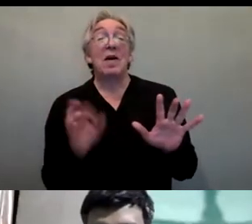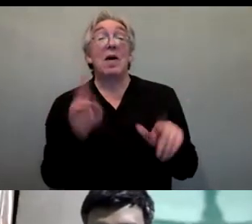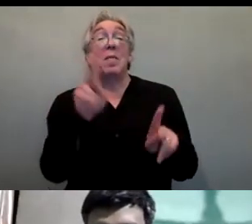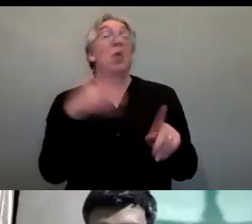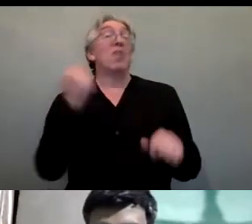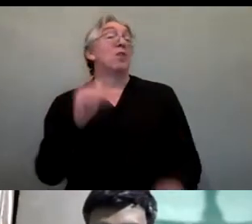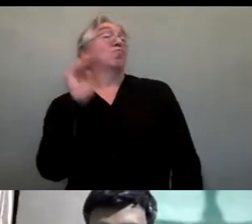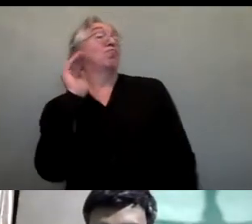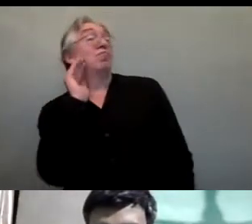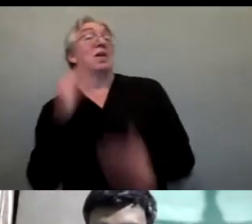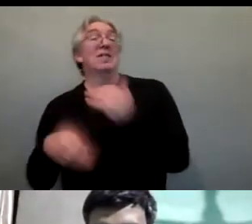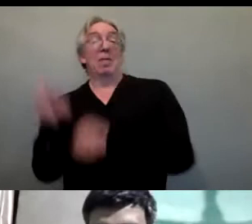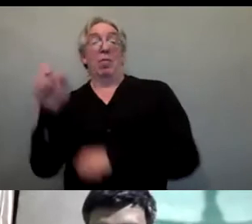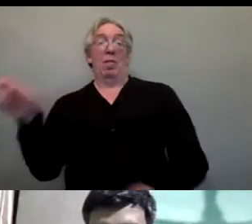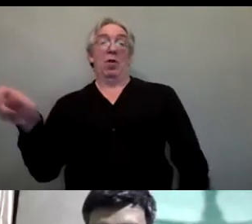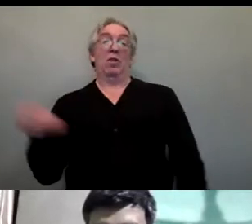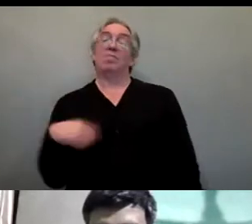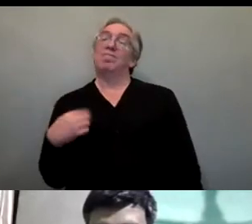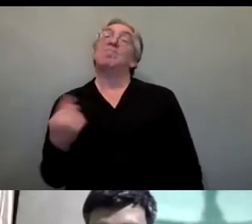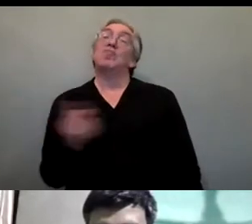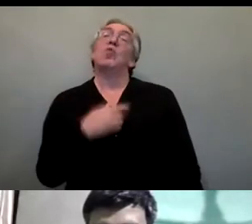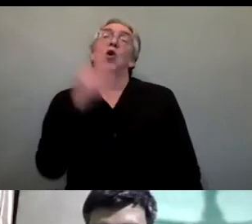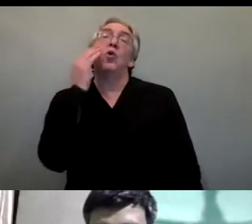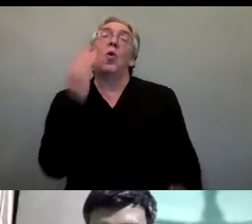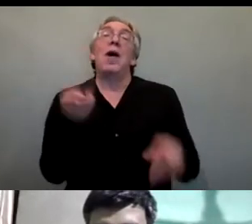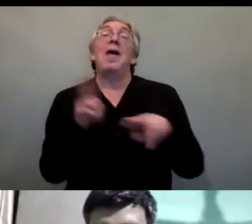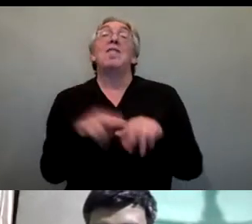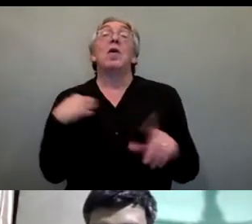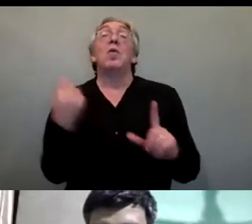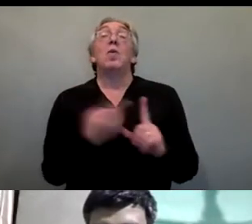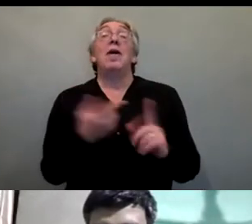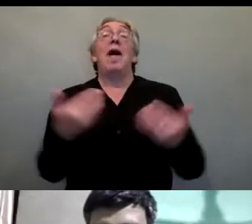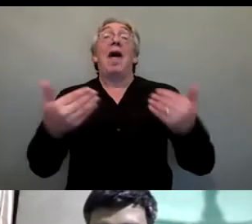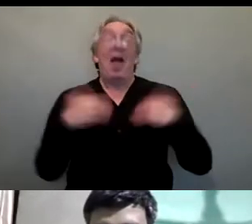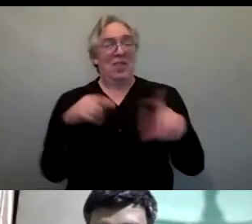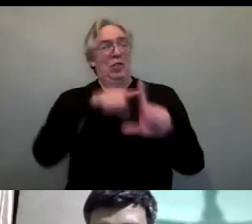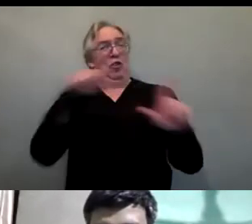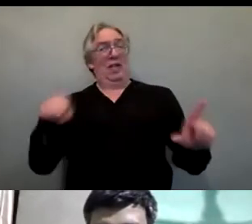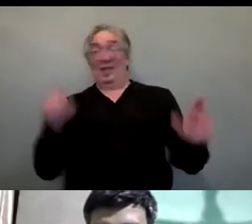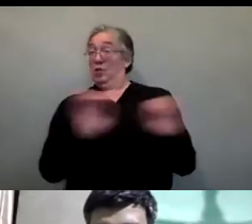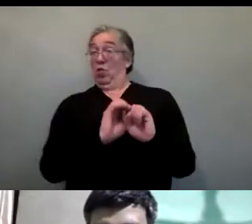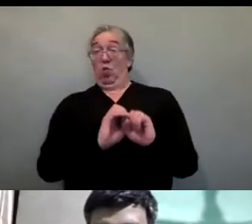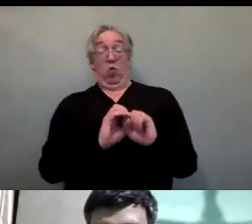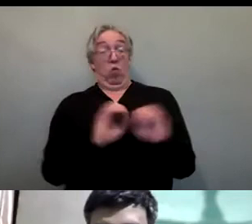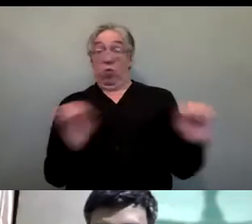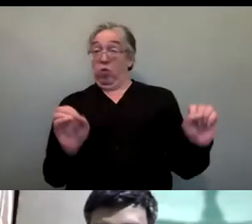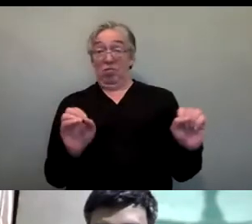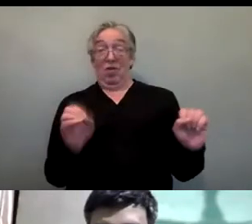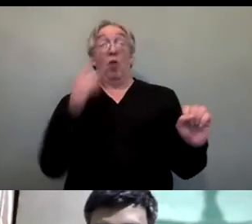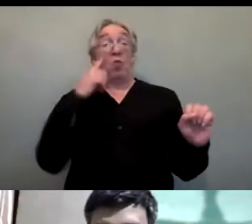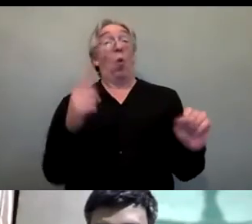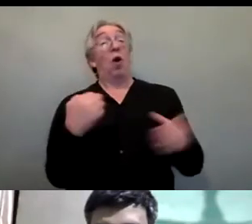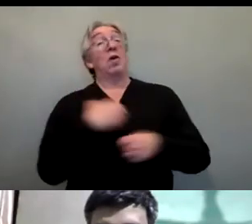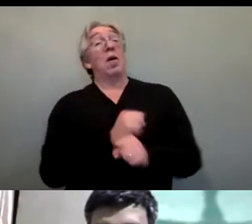that if a government does not have processes to involve persons with disabilities in that policy domain,